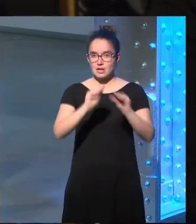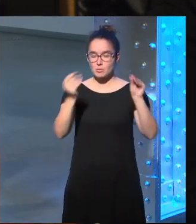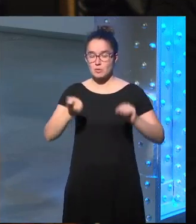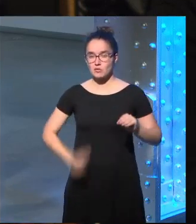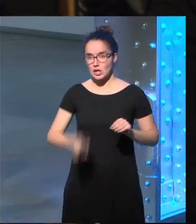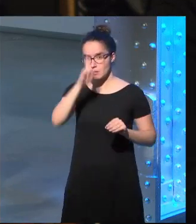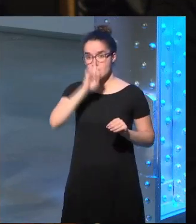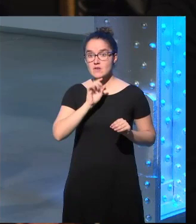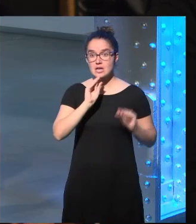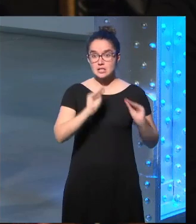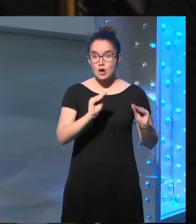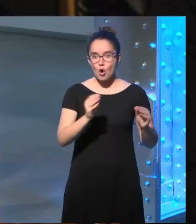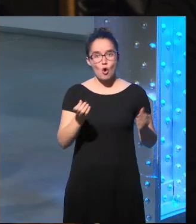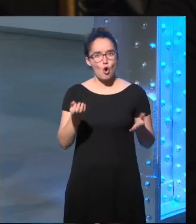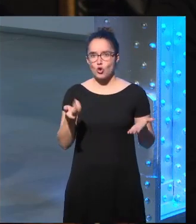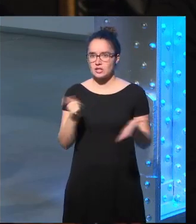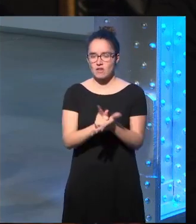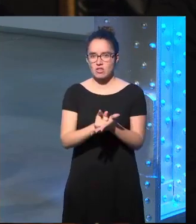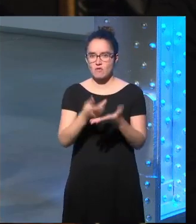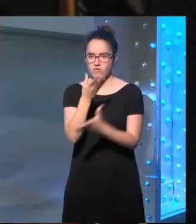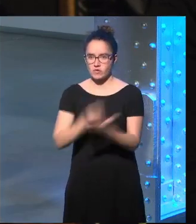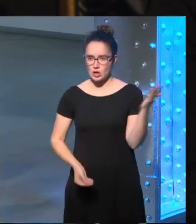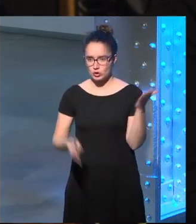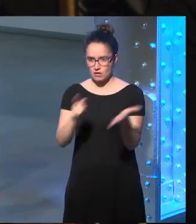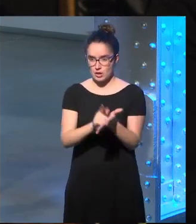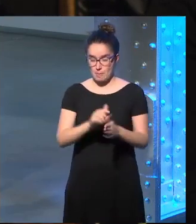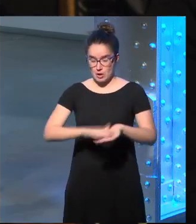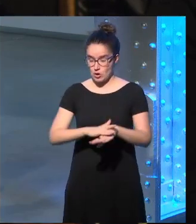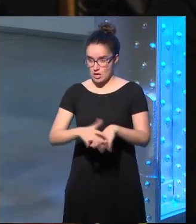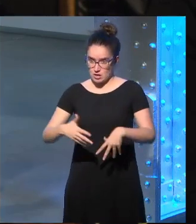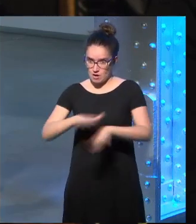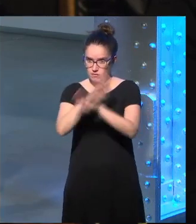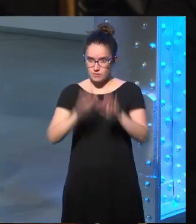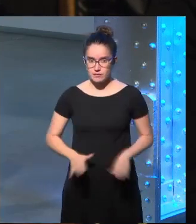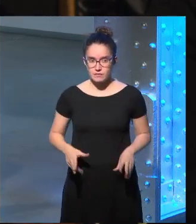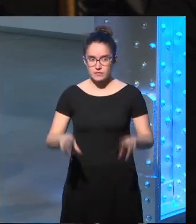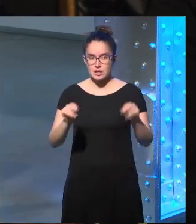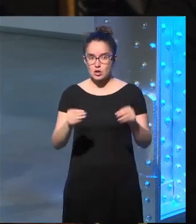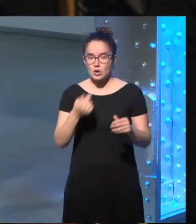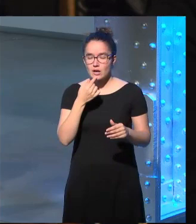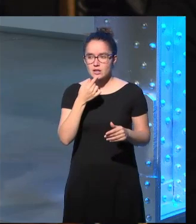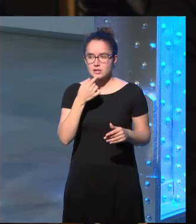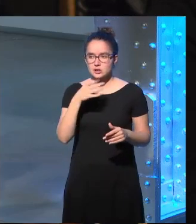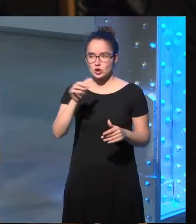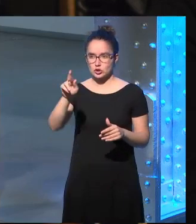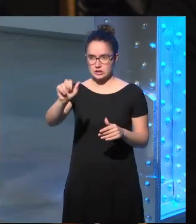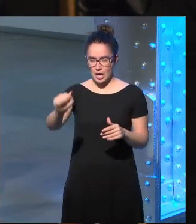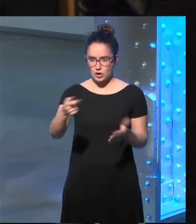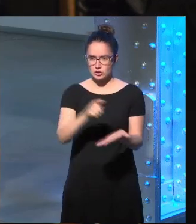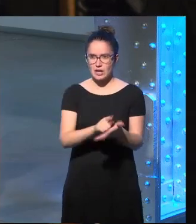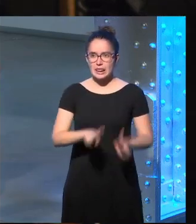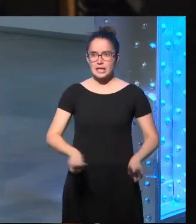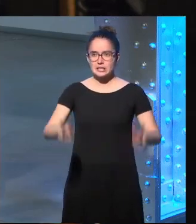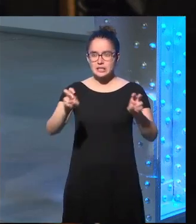we take into account the vocational training or we will missing the target again. This that Sarah